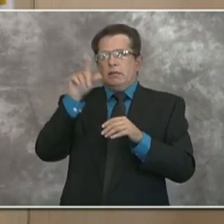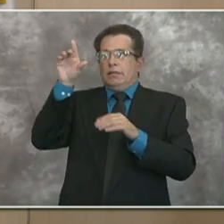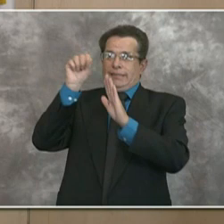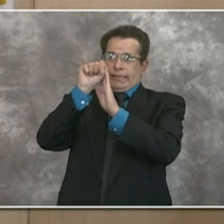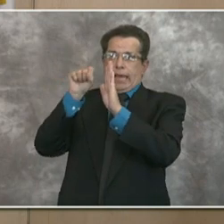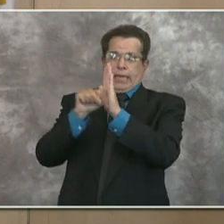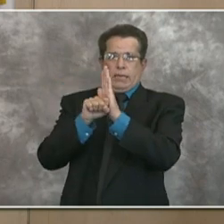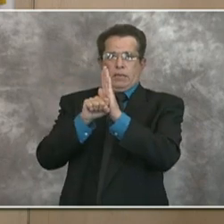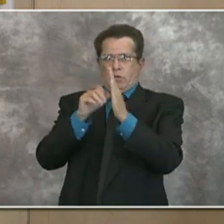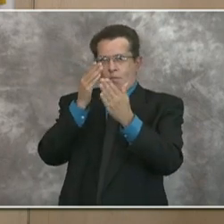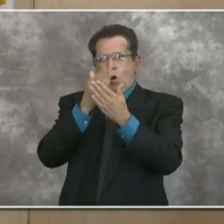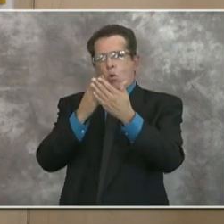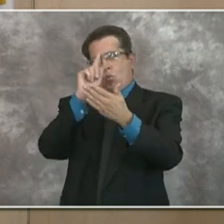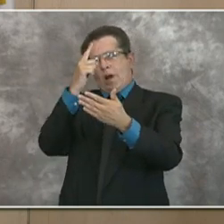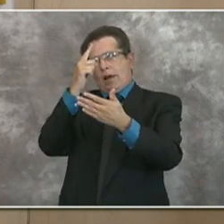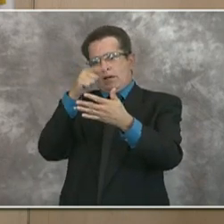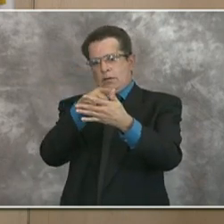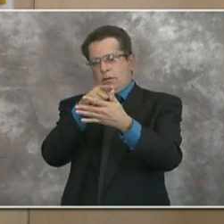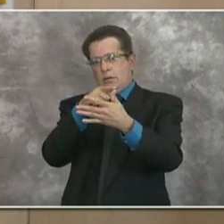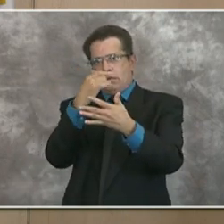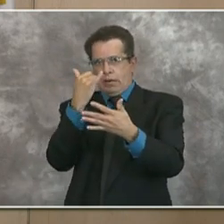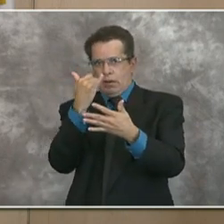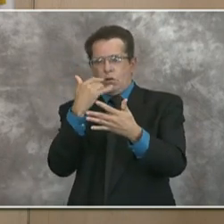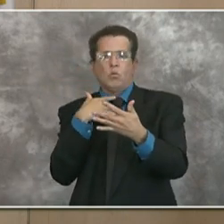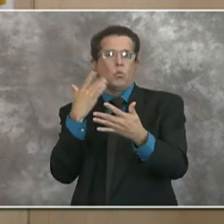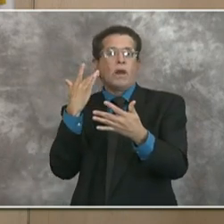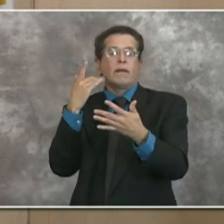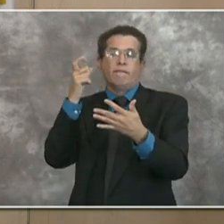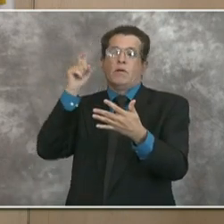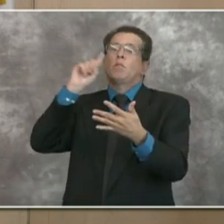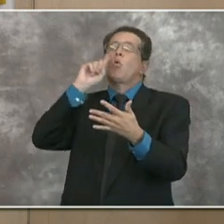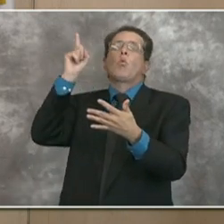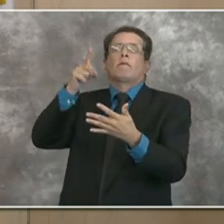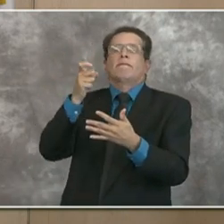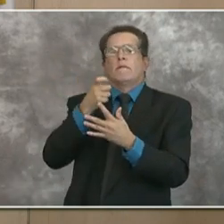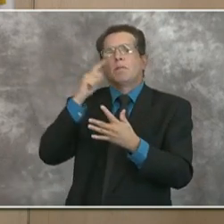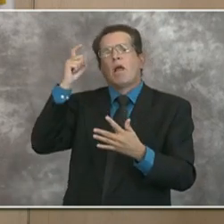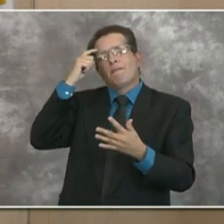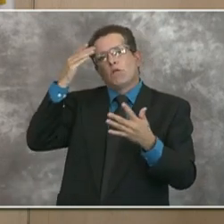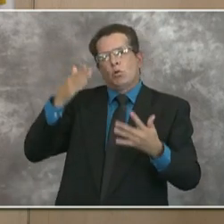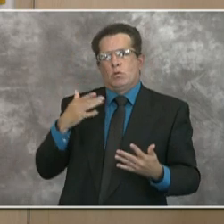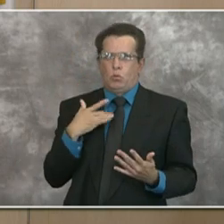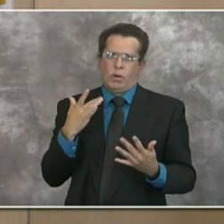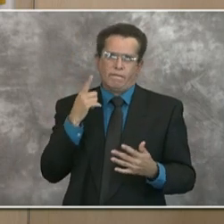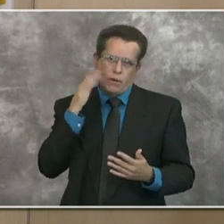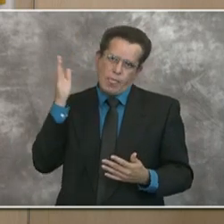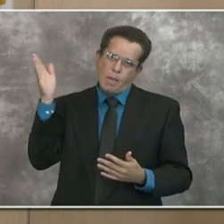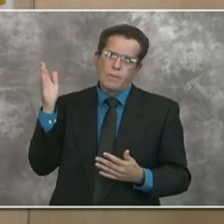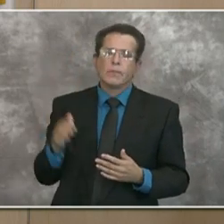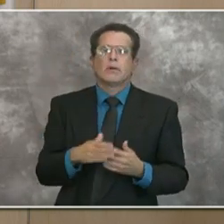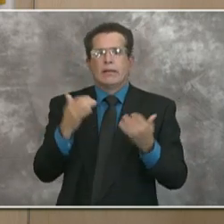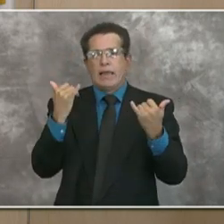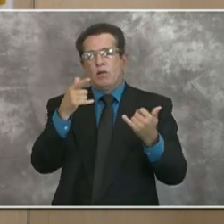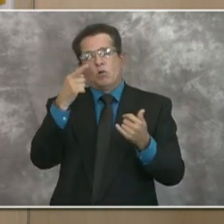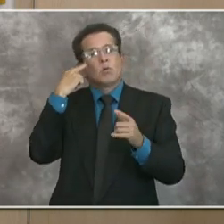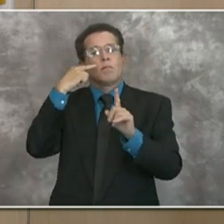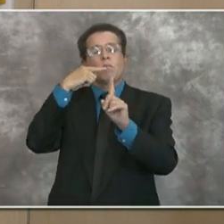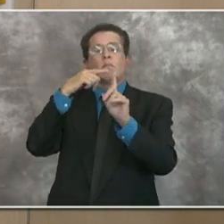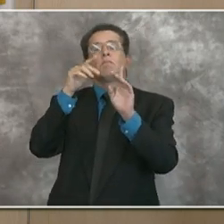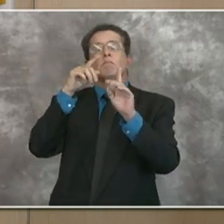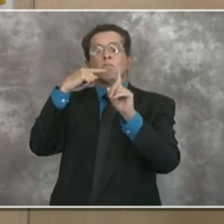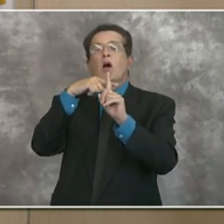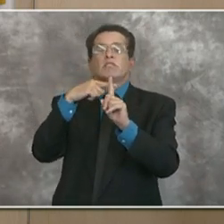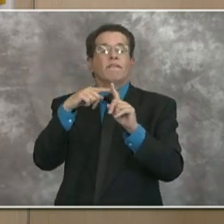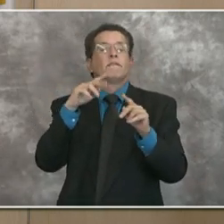state's stage 1 and awaiting further direction from the governor. Today you have heard some very positive news